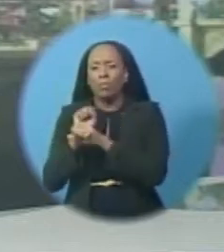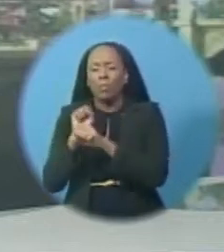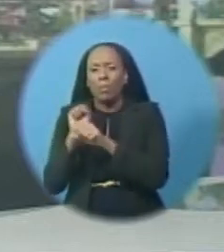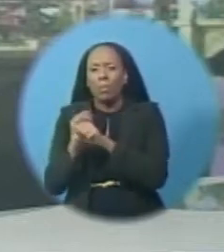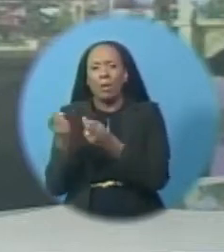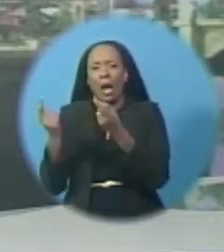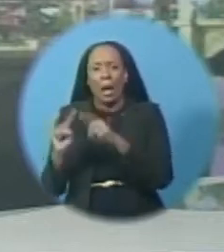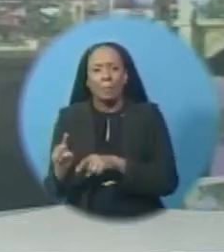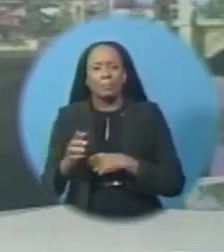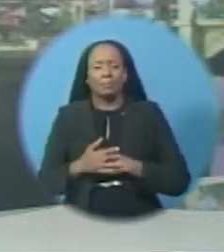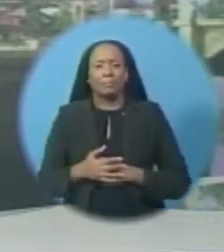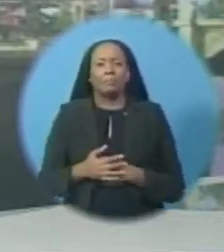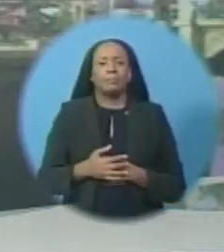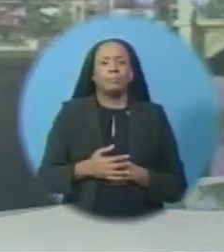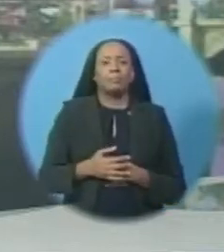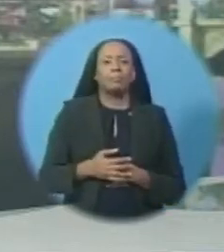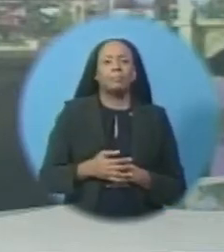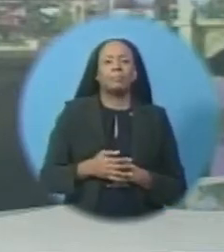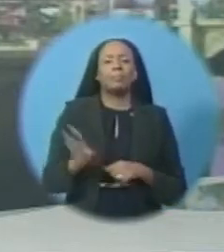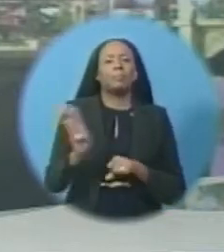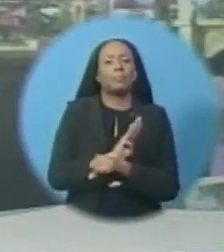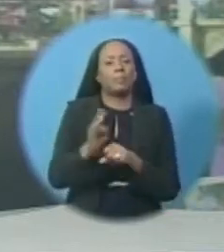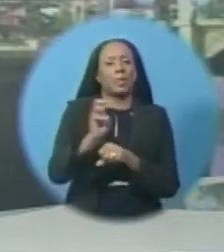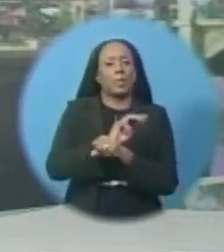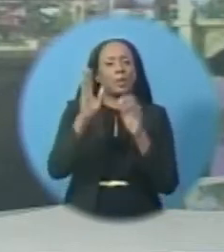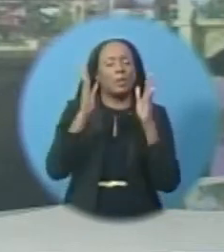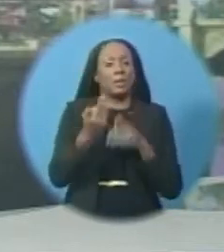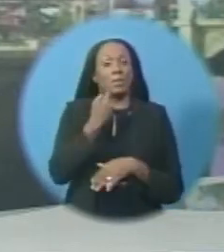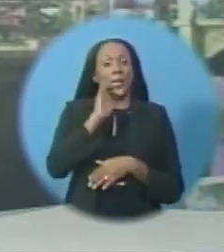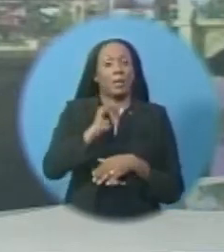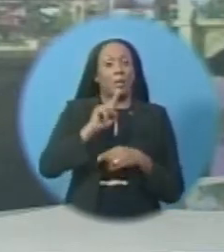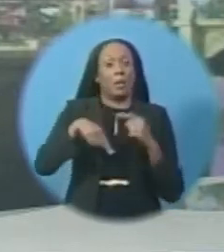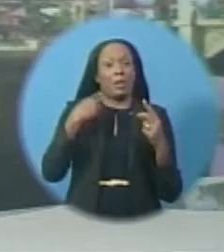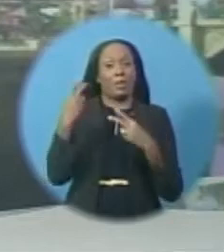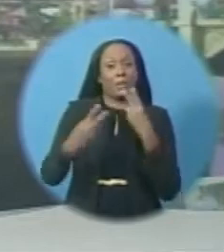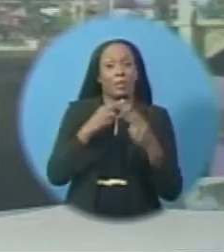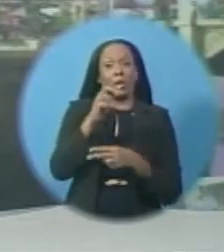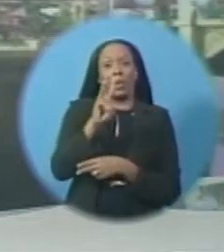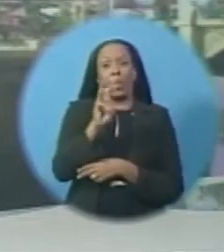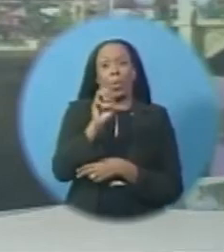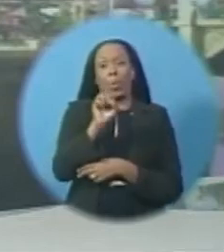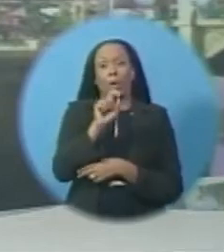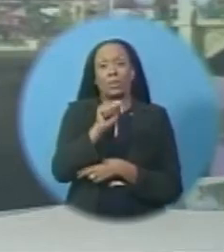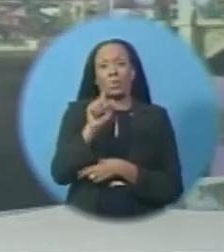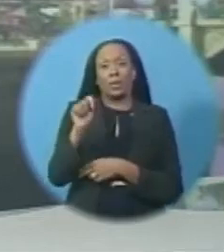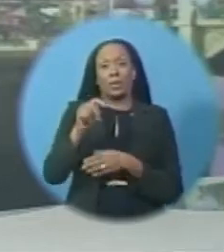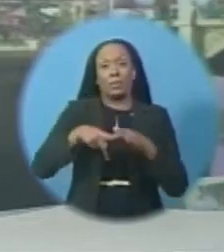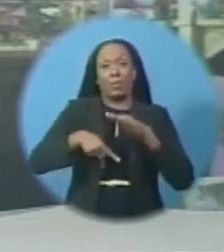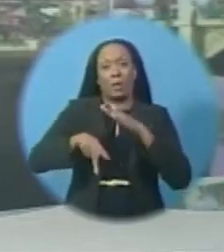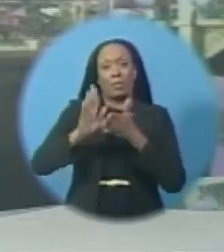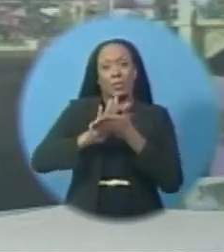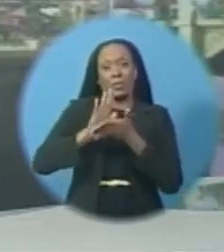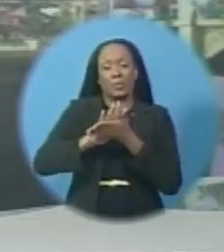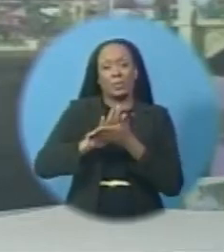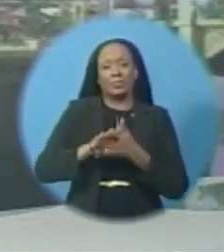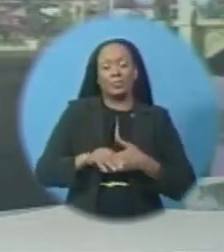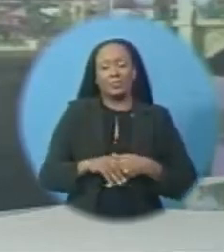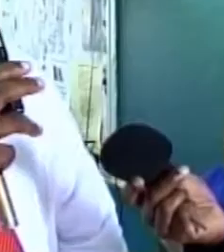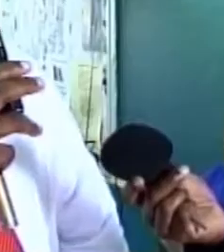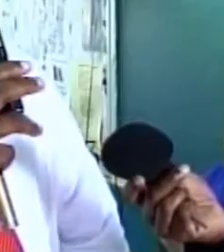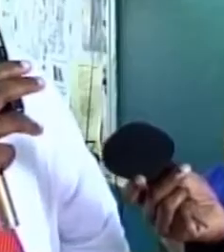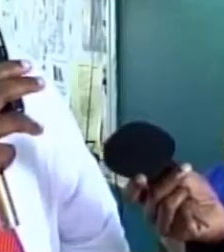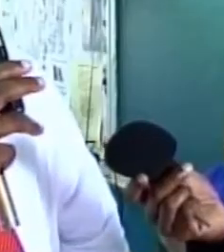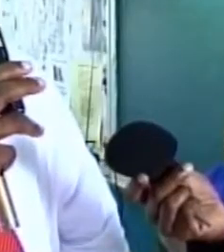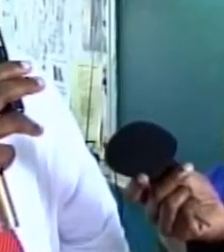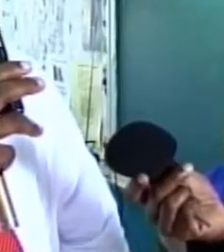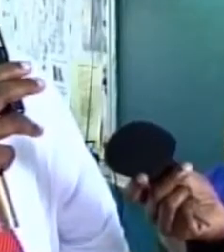there. Commerce Minister Donville Innes made the comments while visiting the West Terrace Primary School. Each child